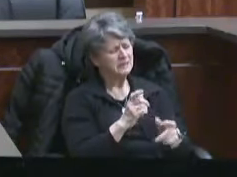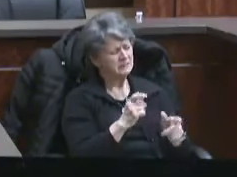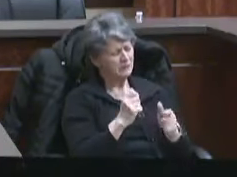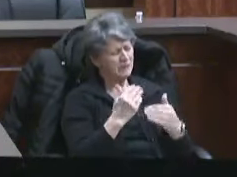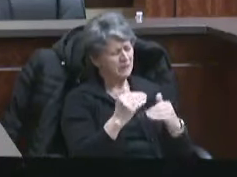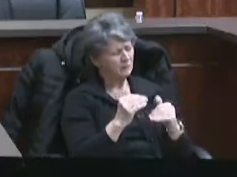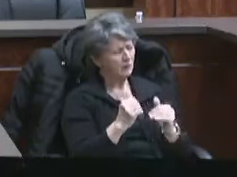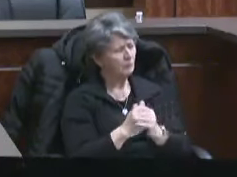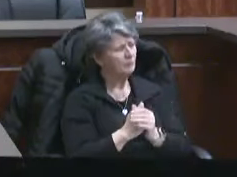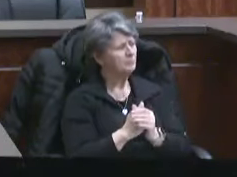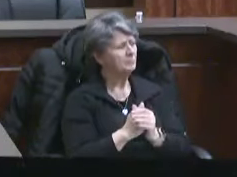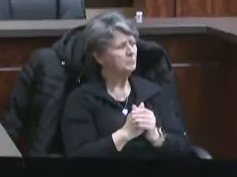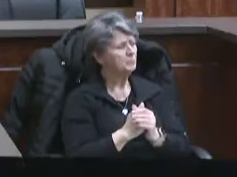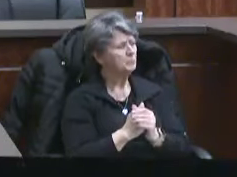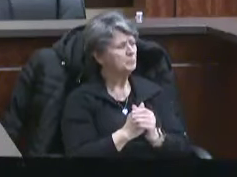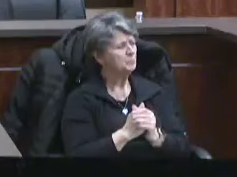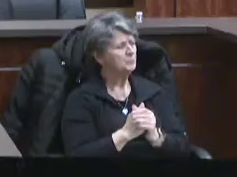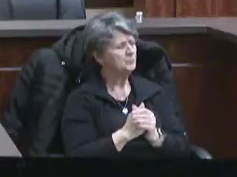The